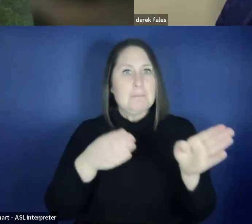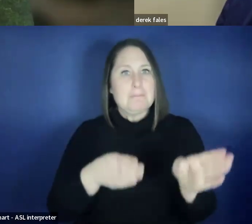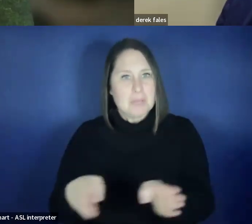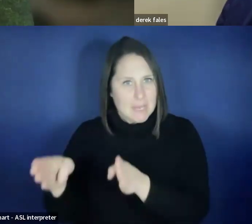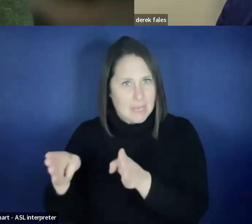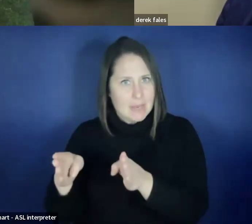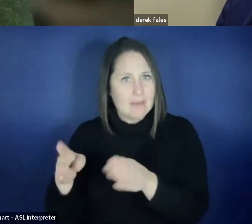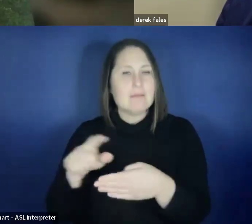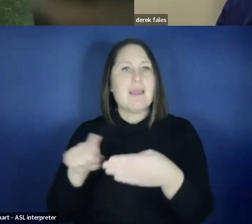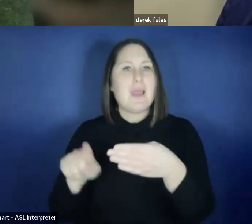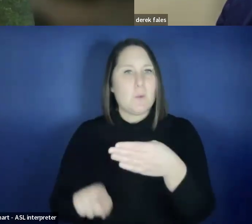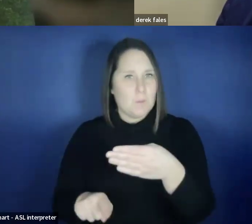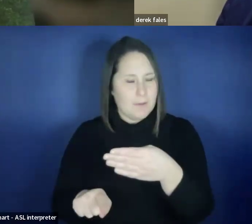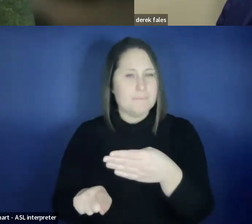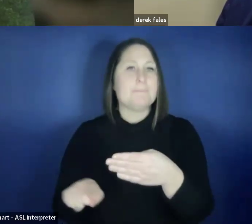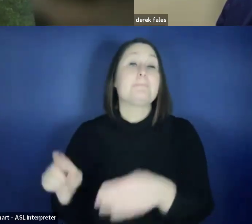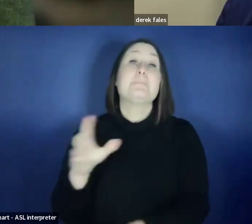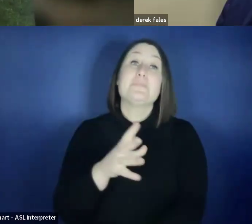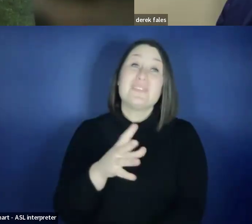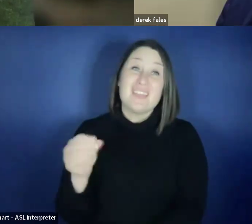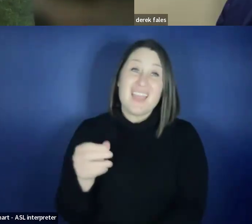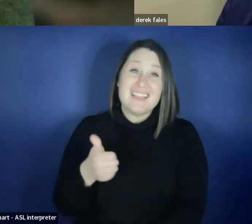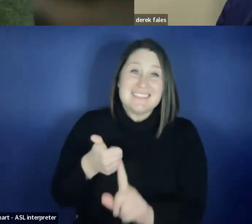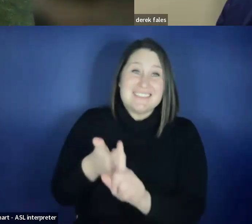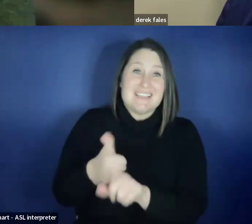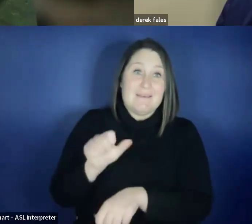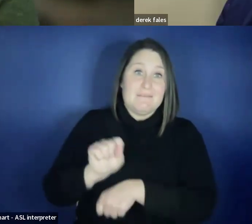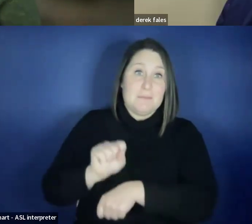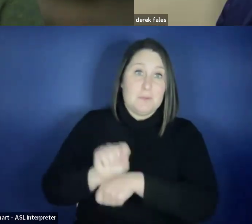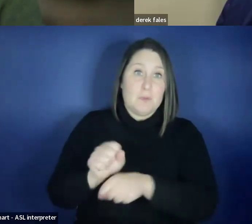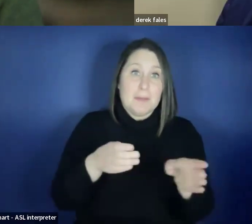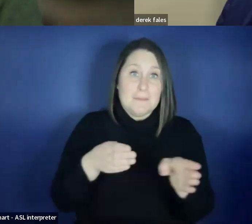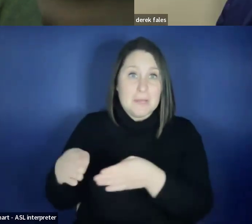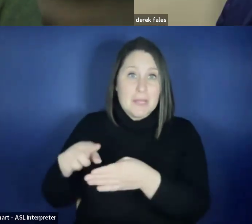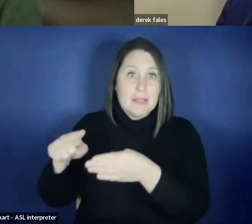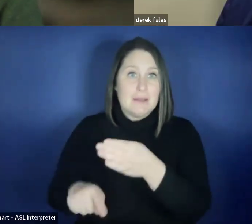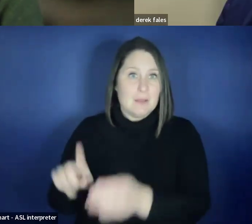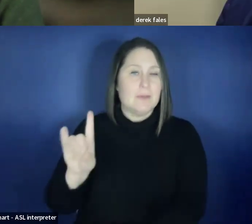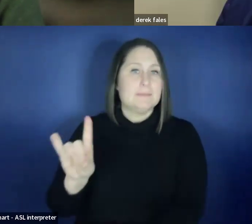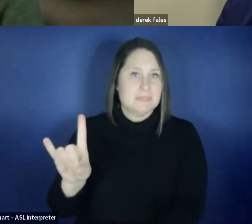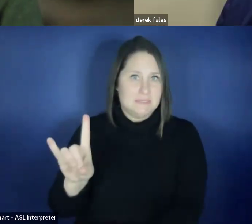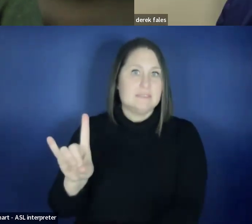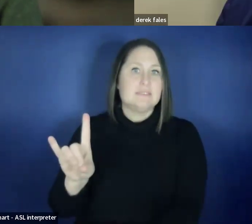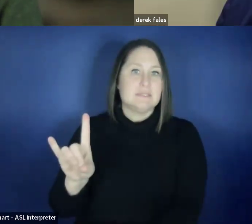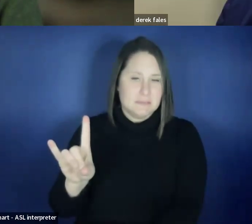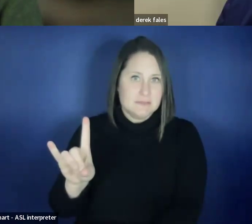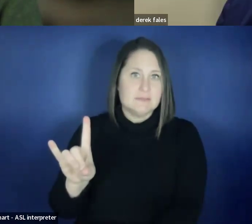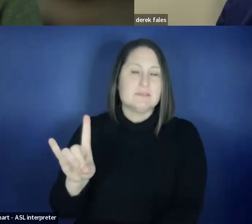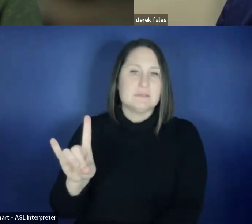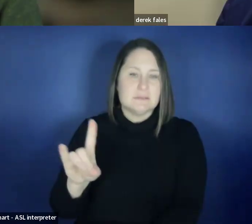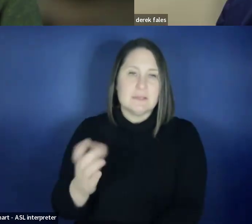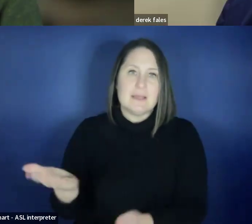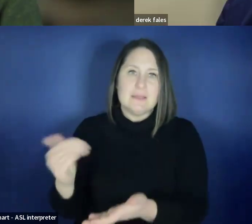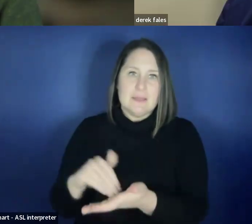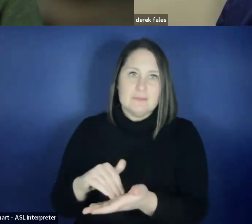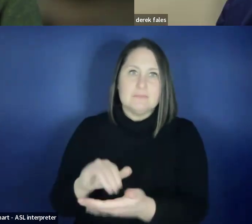plan and outcome, and self-employment plan and outcome, so that